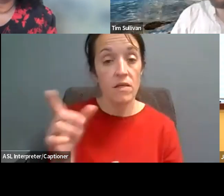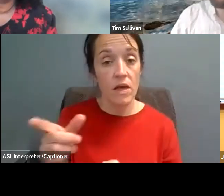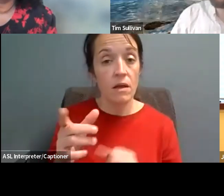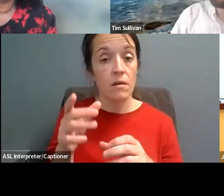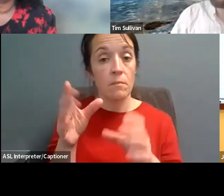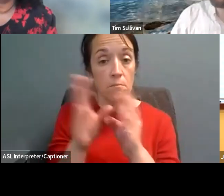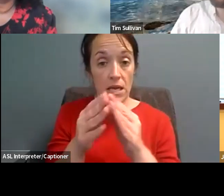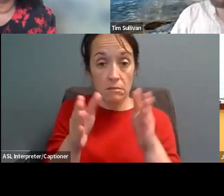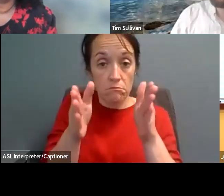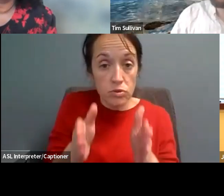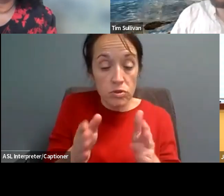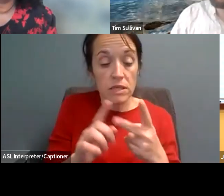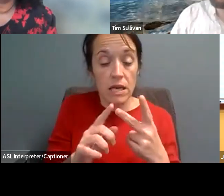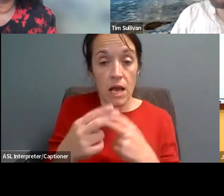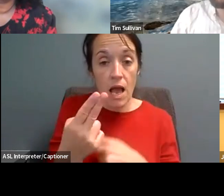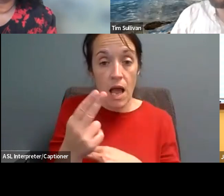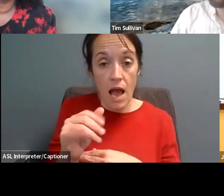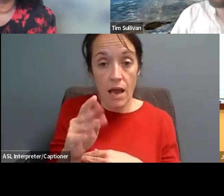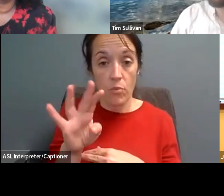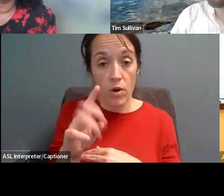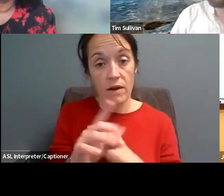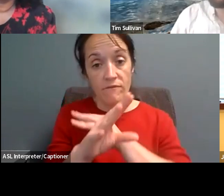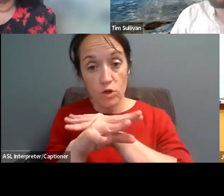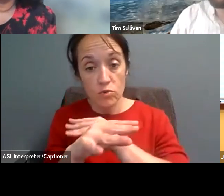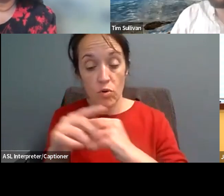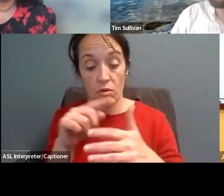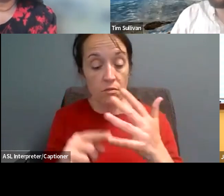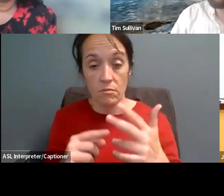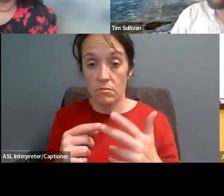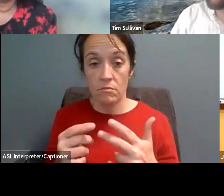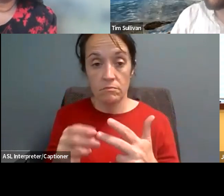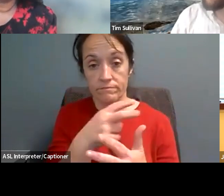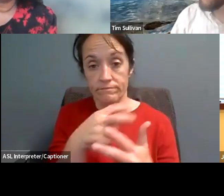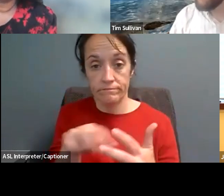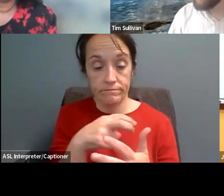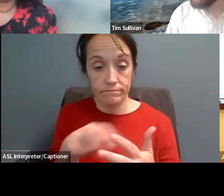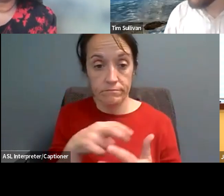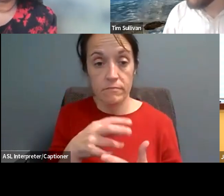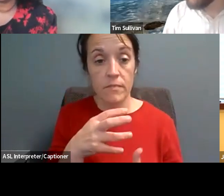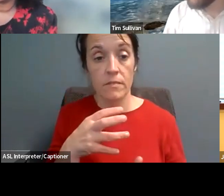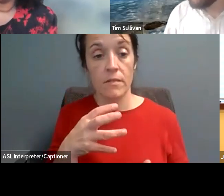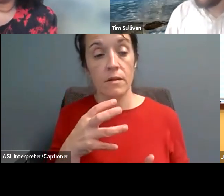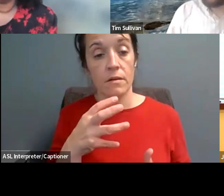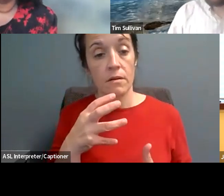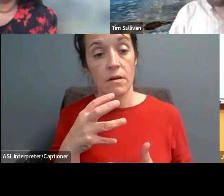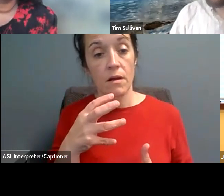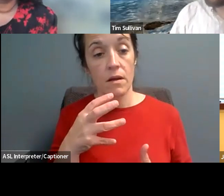virtually. And the results from the listening sessions, it was clear that those would be taken into account as they were planning their